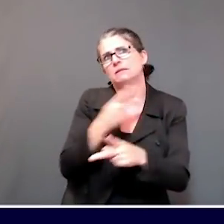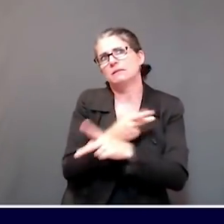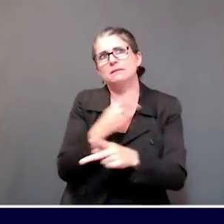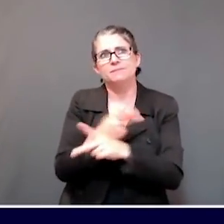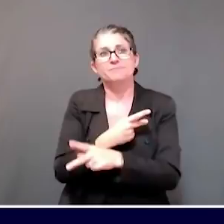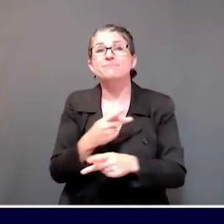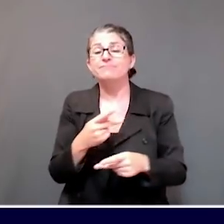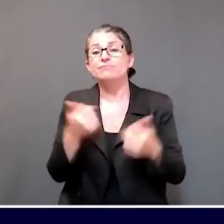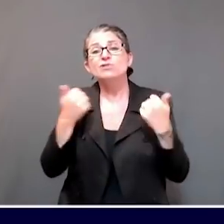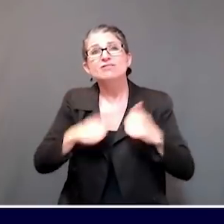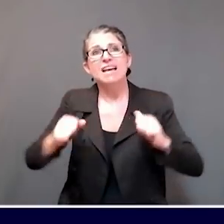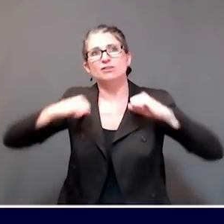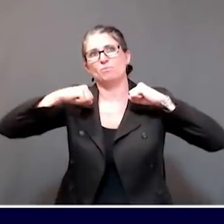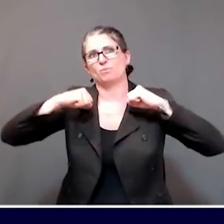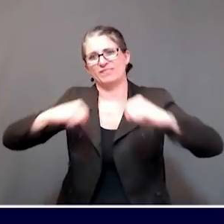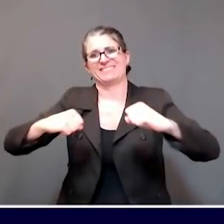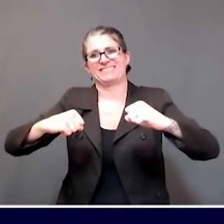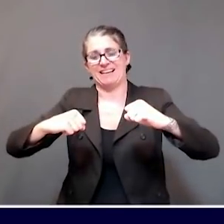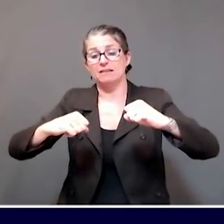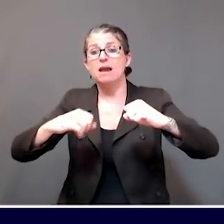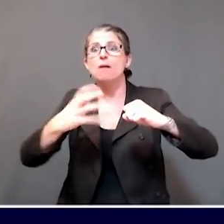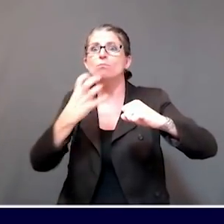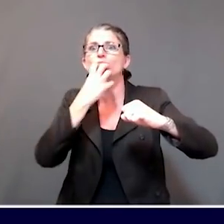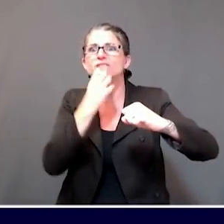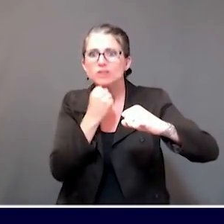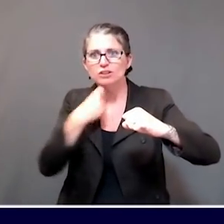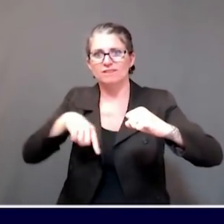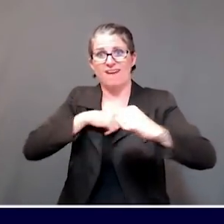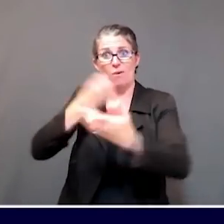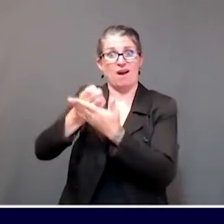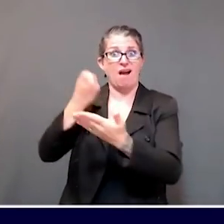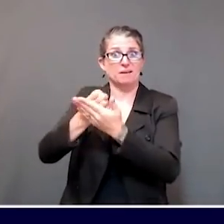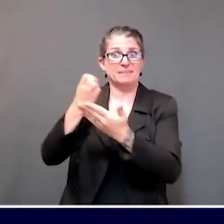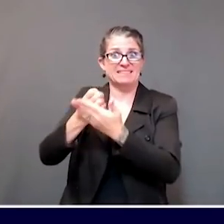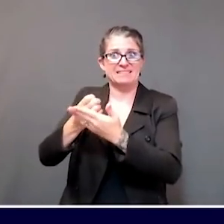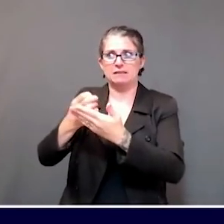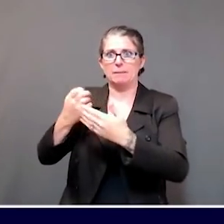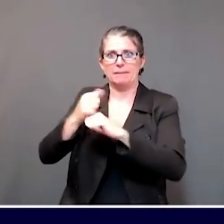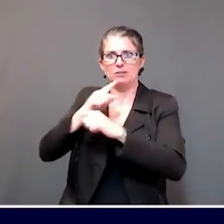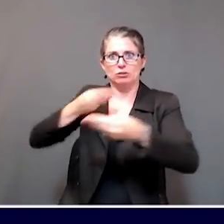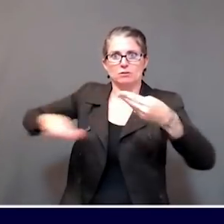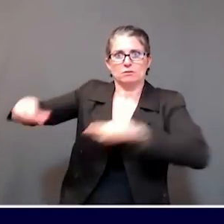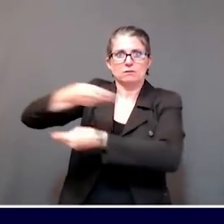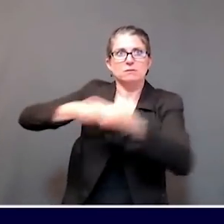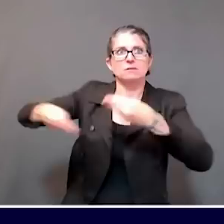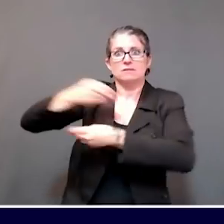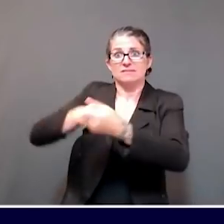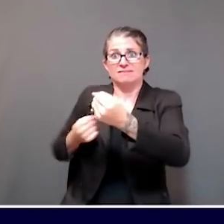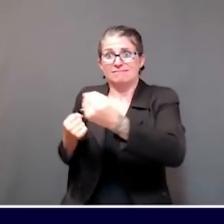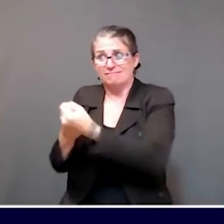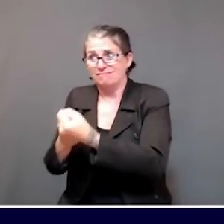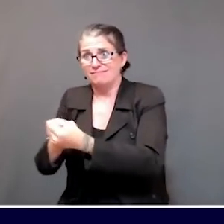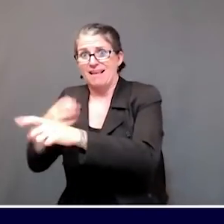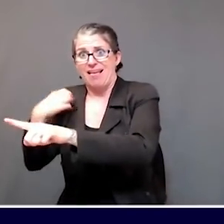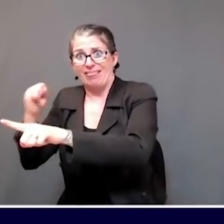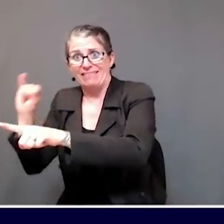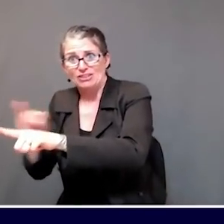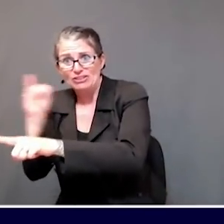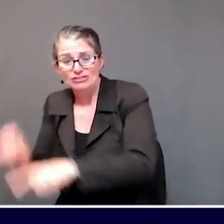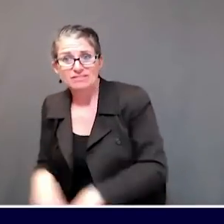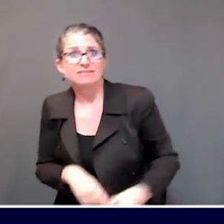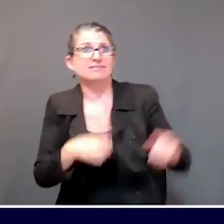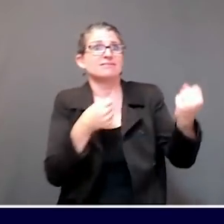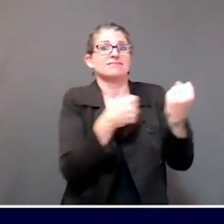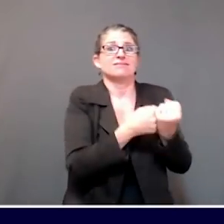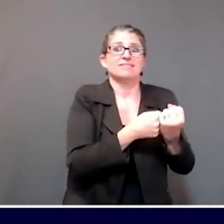about maintaining benefits and maintaining coverage in light of the economic impact of COVID-19. So we are absolutely